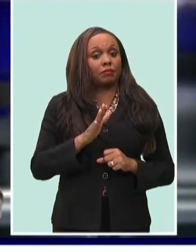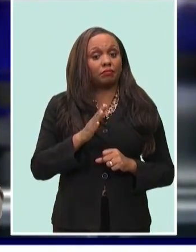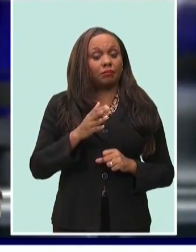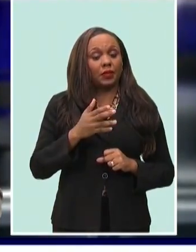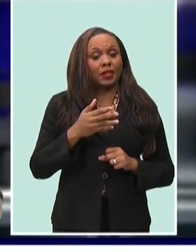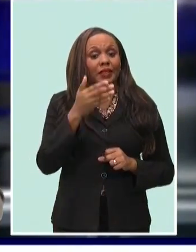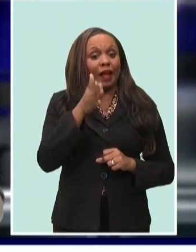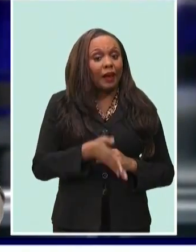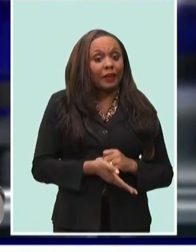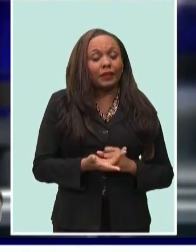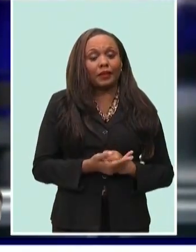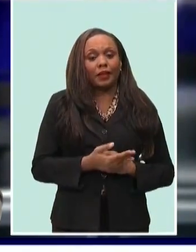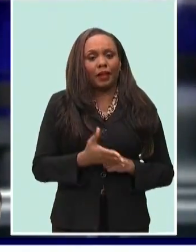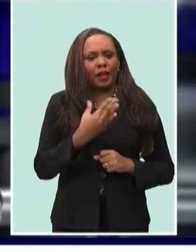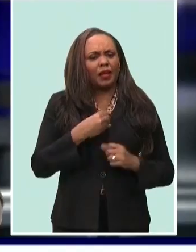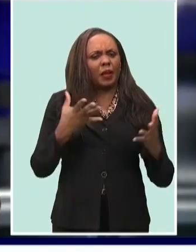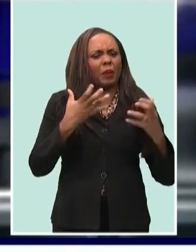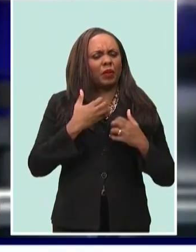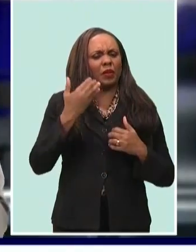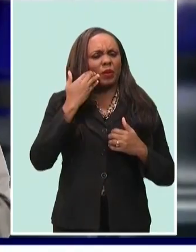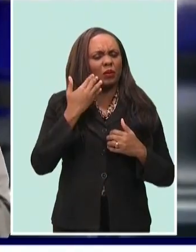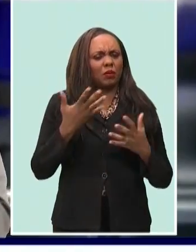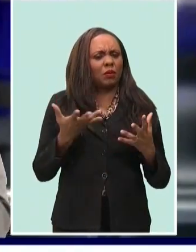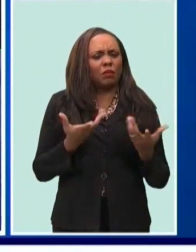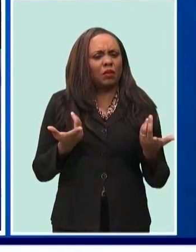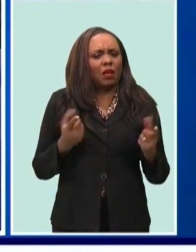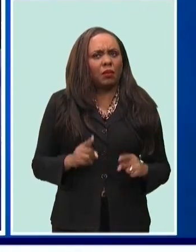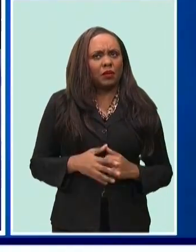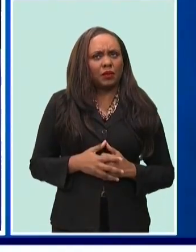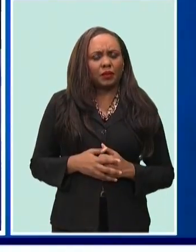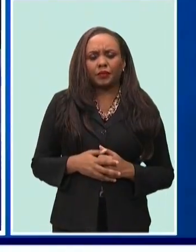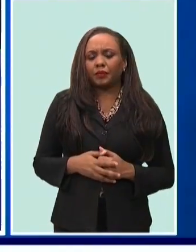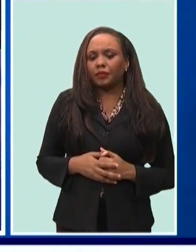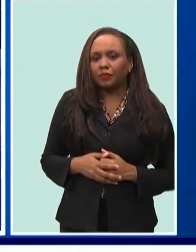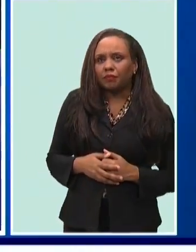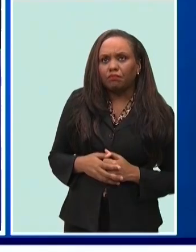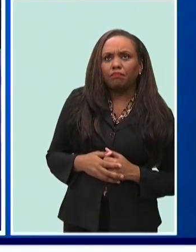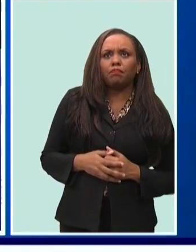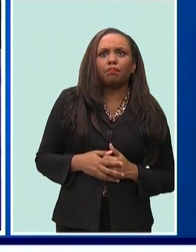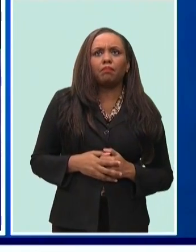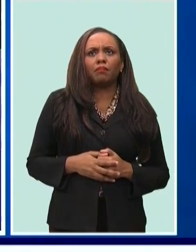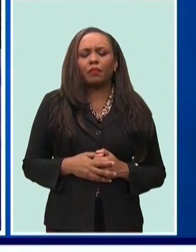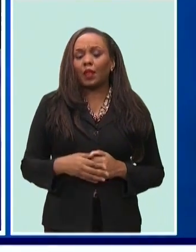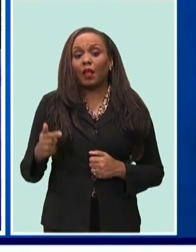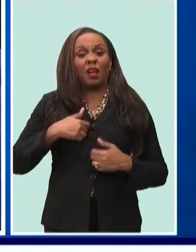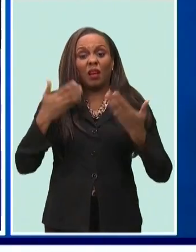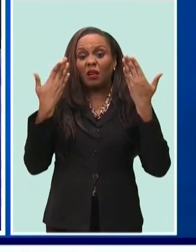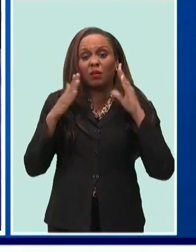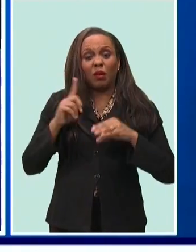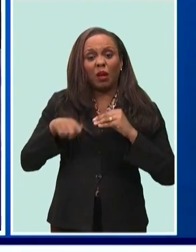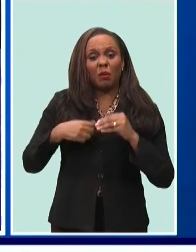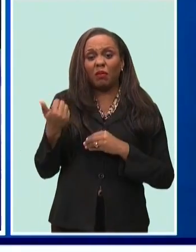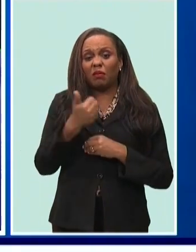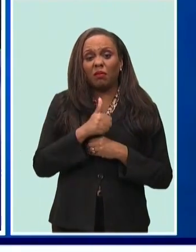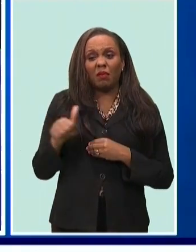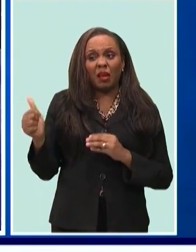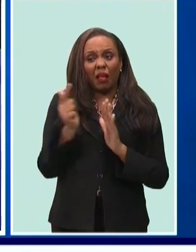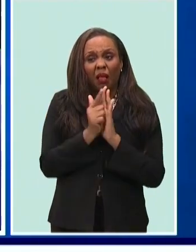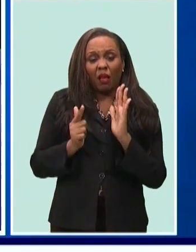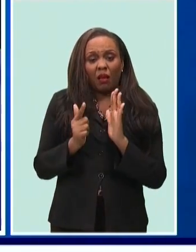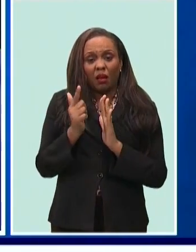and he's focused on the union's business. Let's take a listen. I am not aware of any lawsuits against me. I